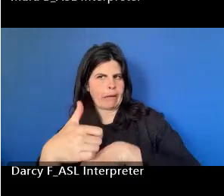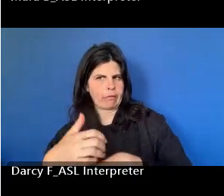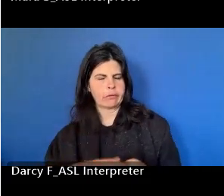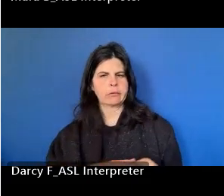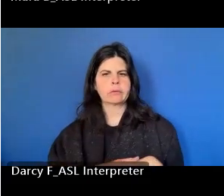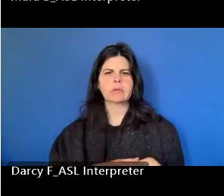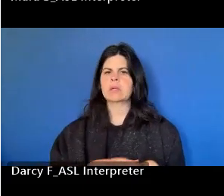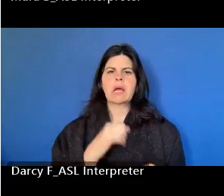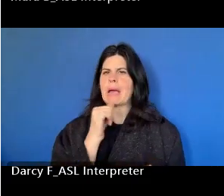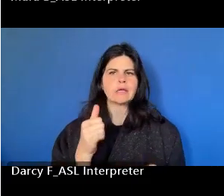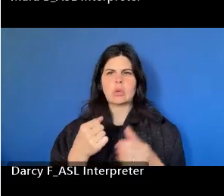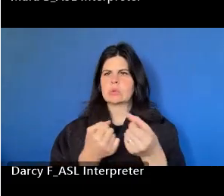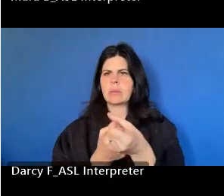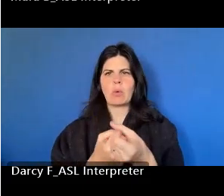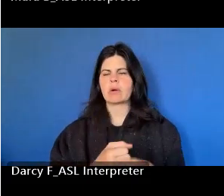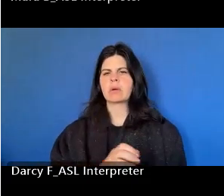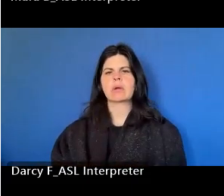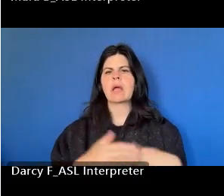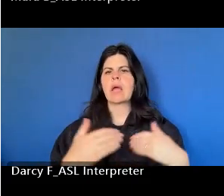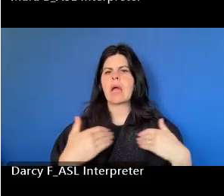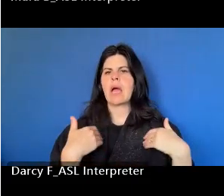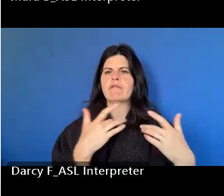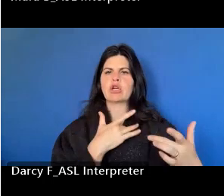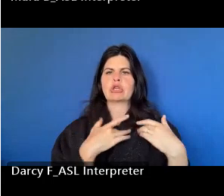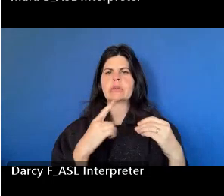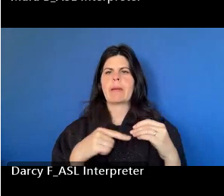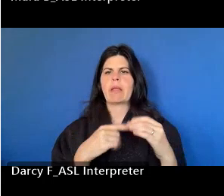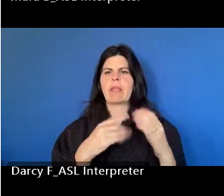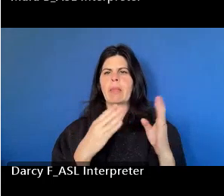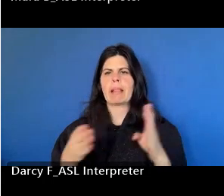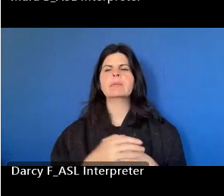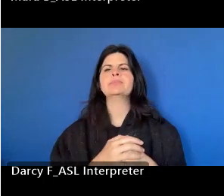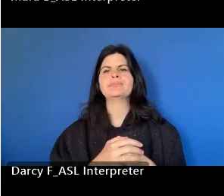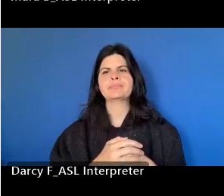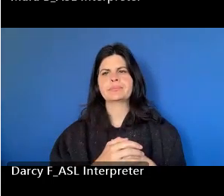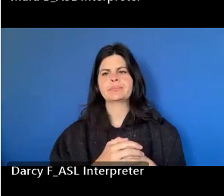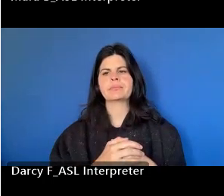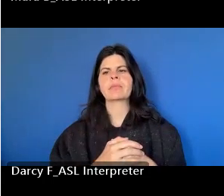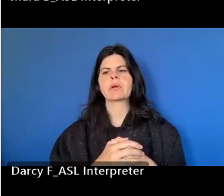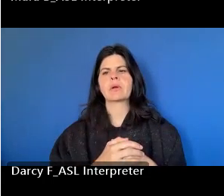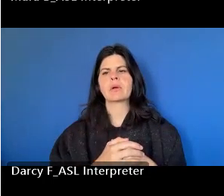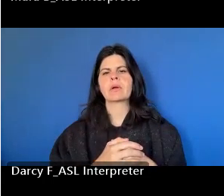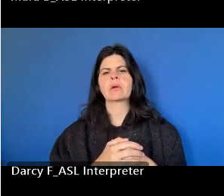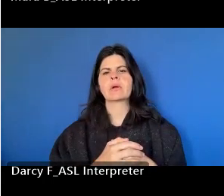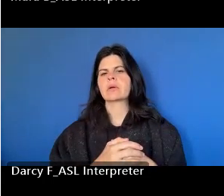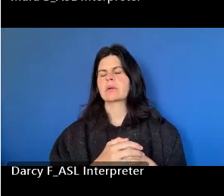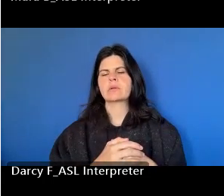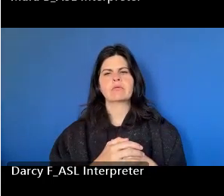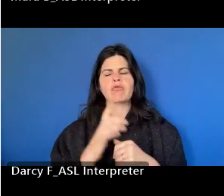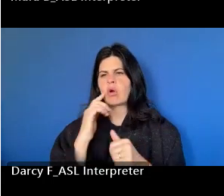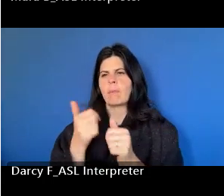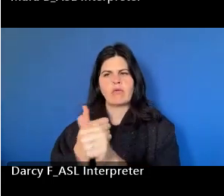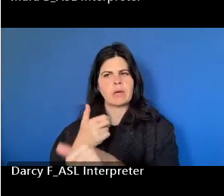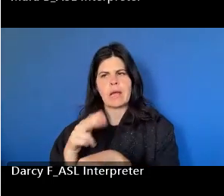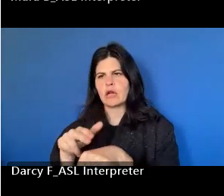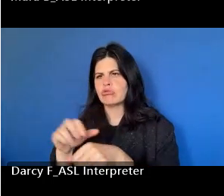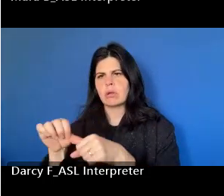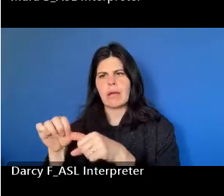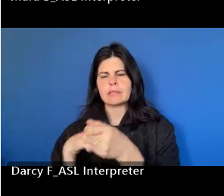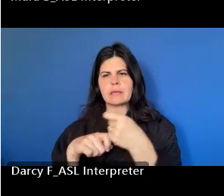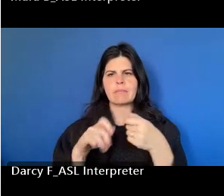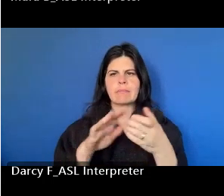I don't support this. I have concerns about this plan to move away from natural gas towards full